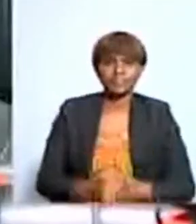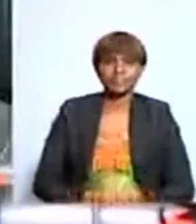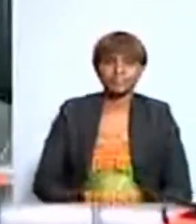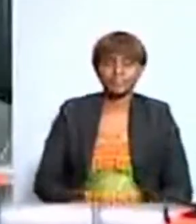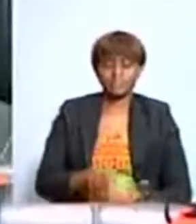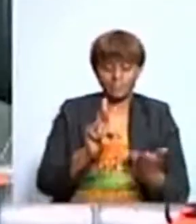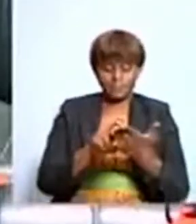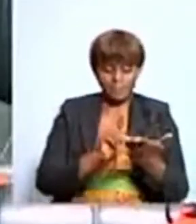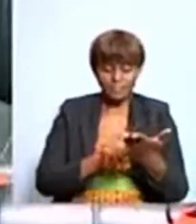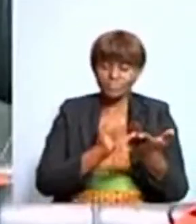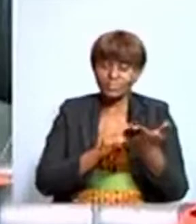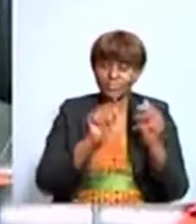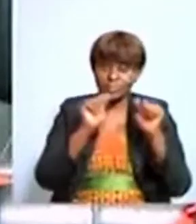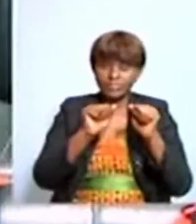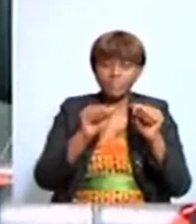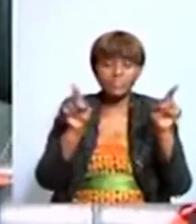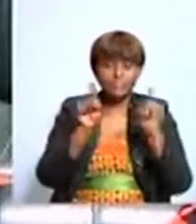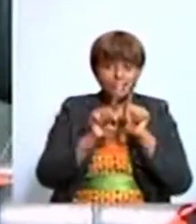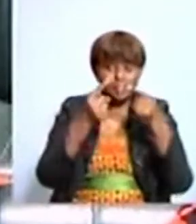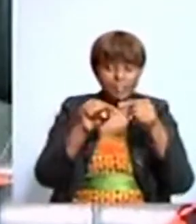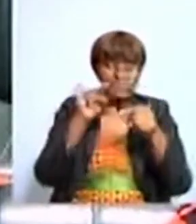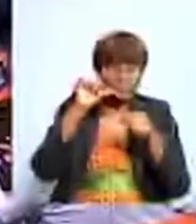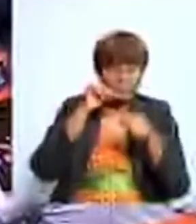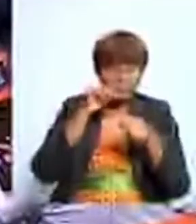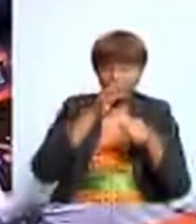The report may be considered tomorrow, Madam Speaker.